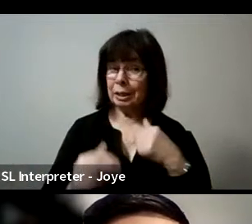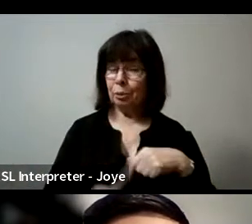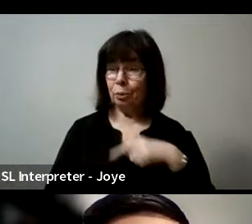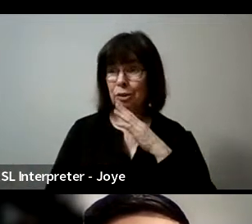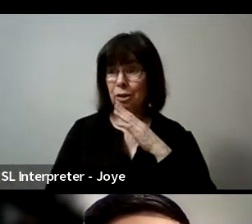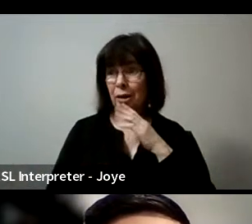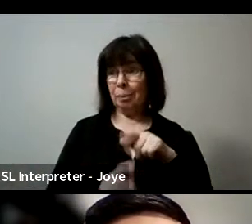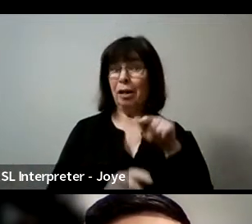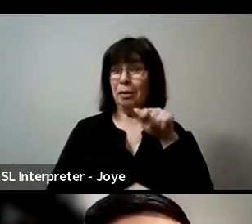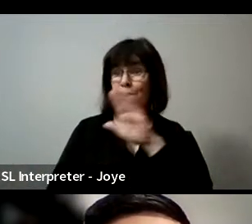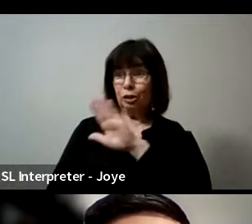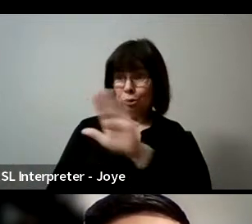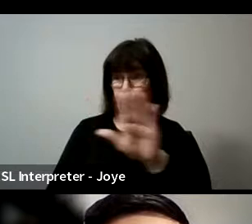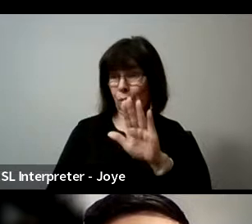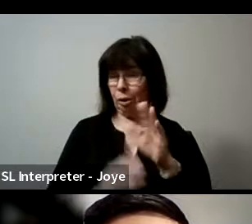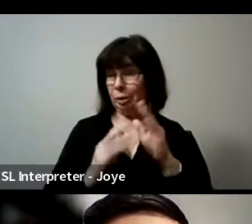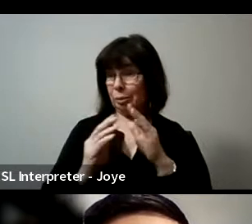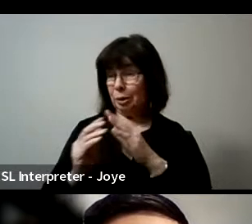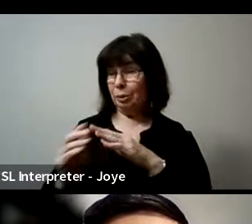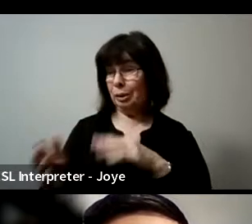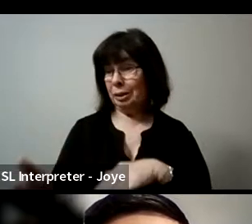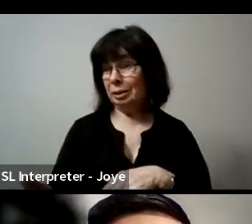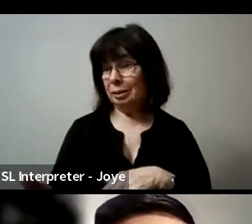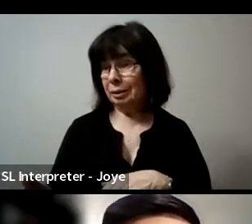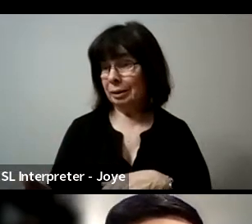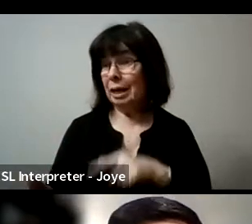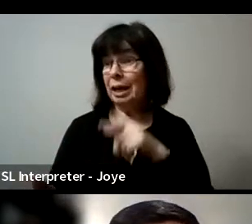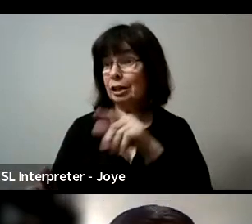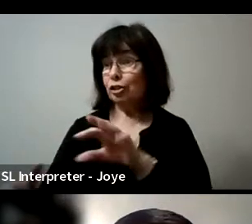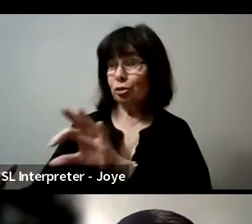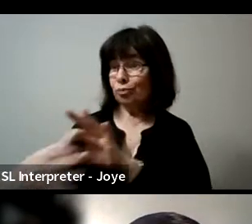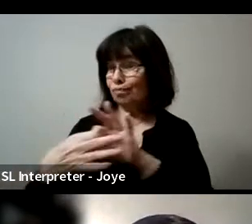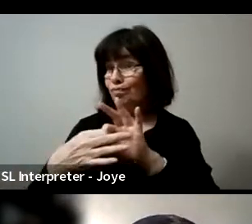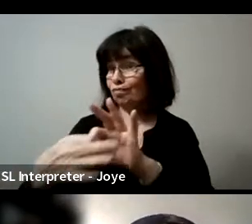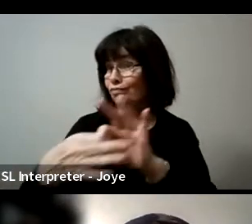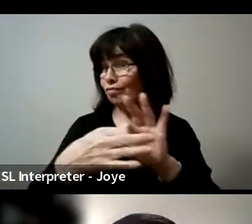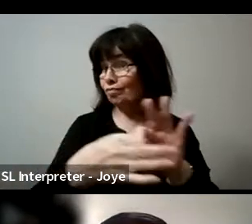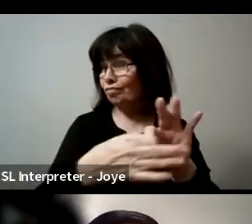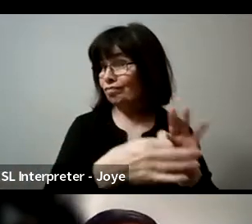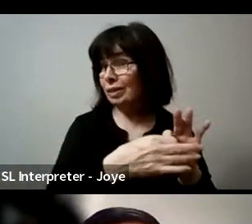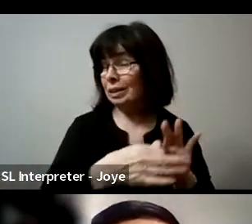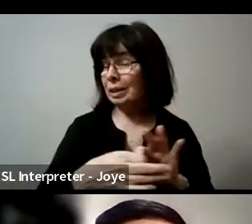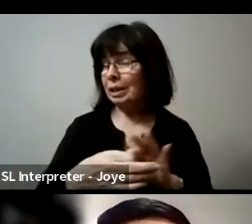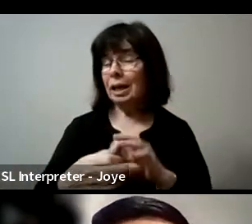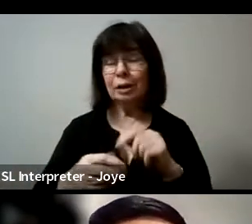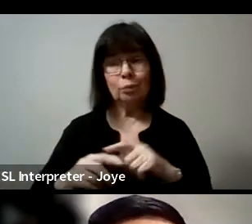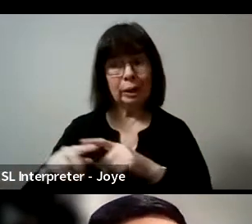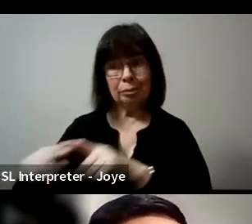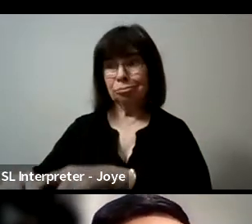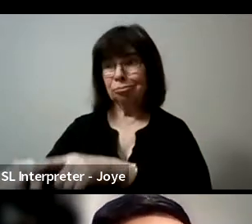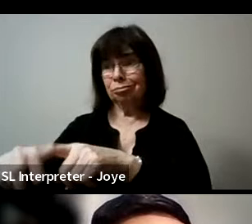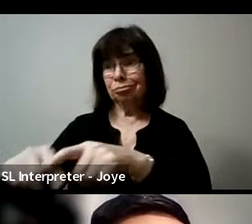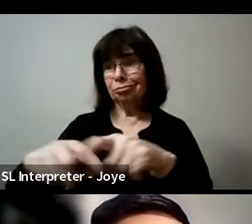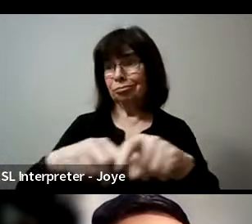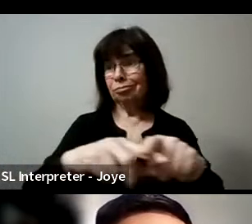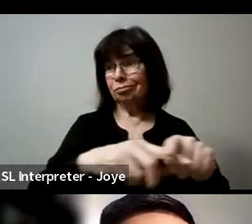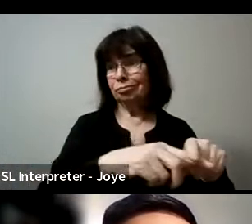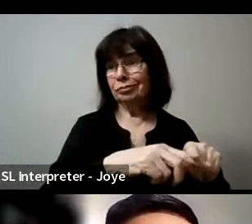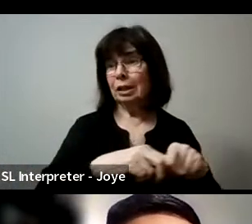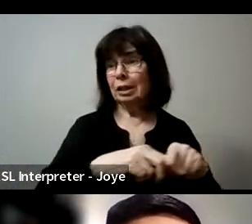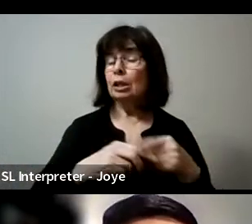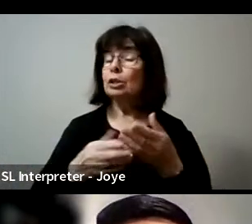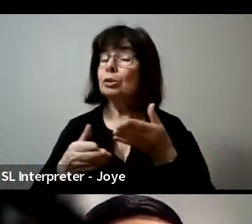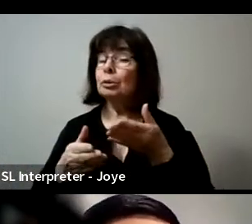those liaisons. And so we also know that we rely heavily on all of you to help let